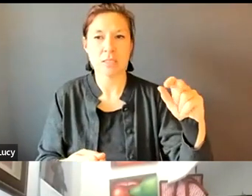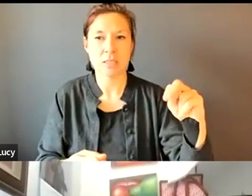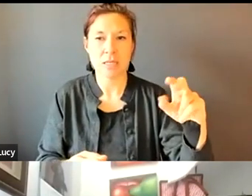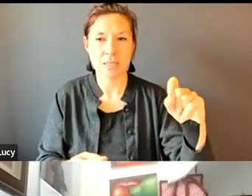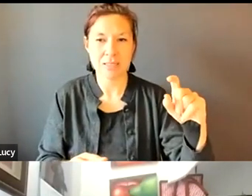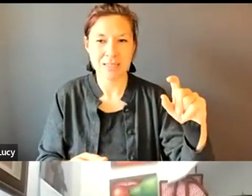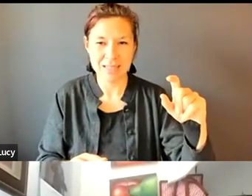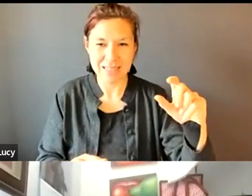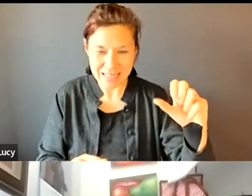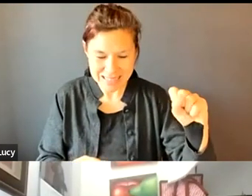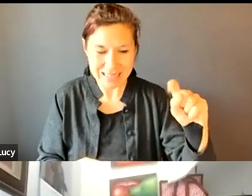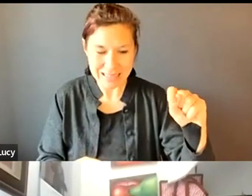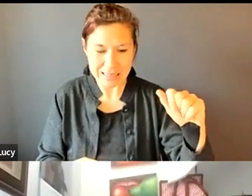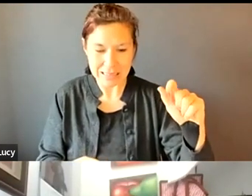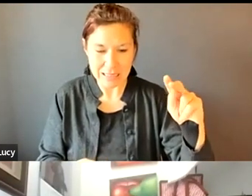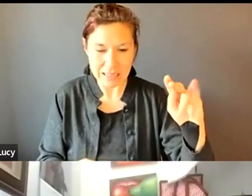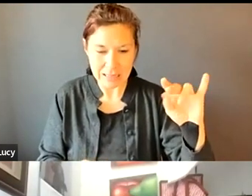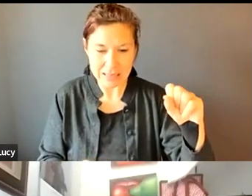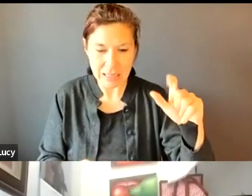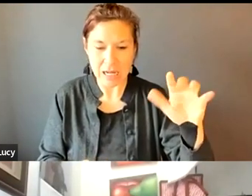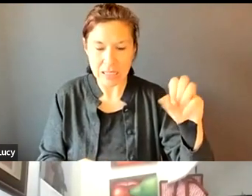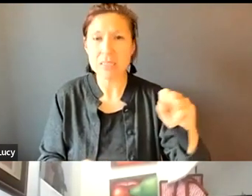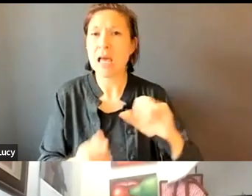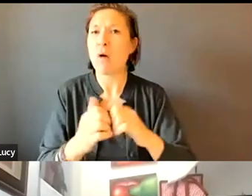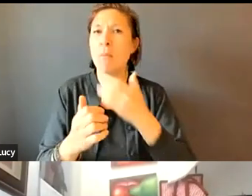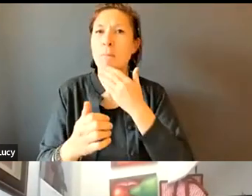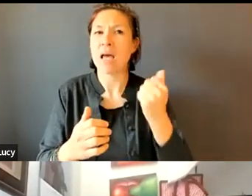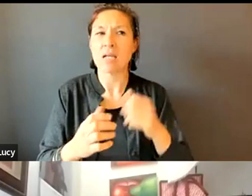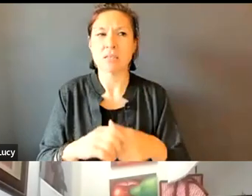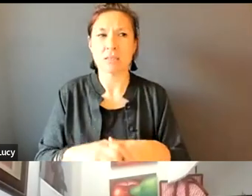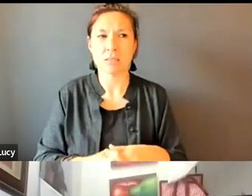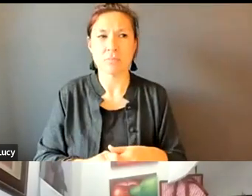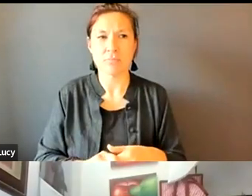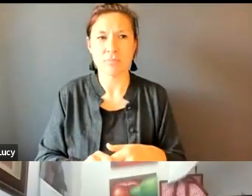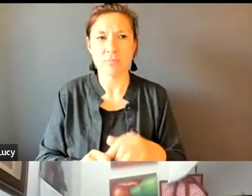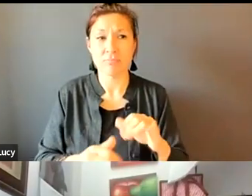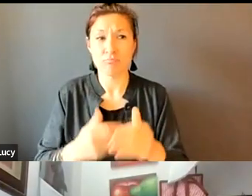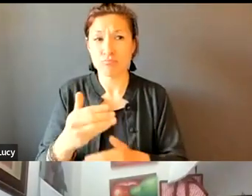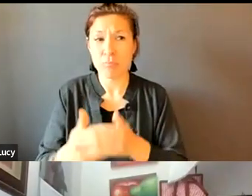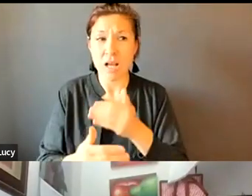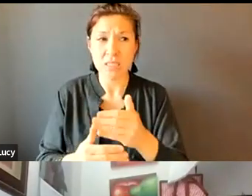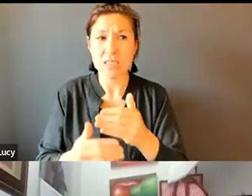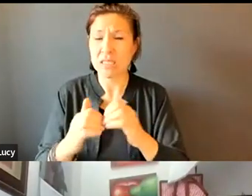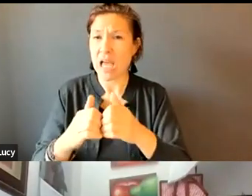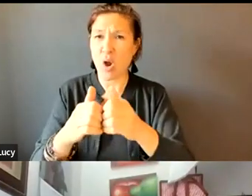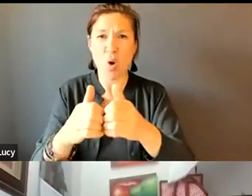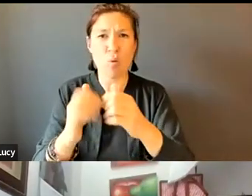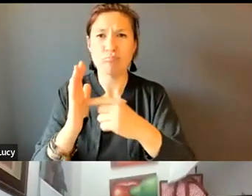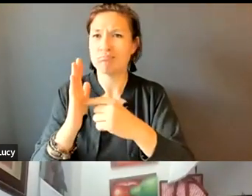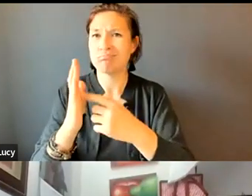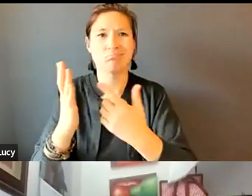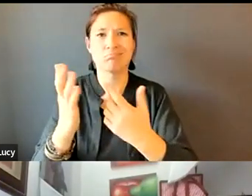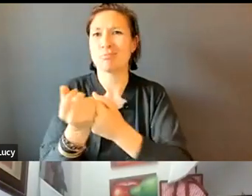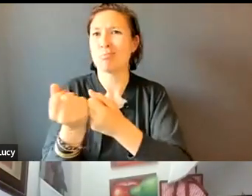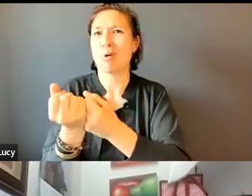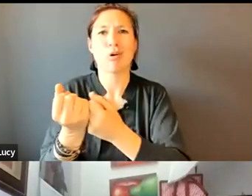we can respond to the process in a way to represent fully the needs of whatever project it is that